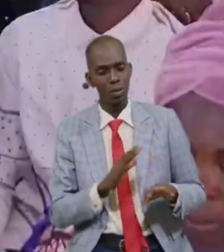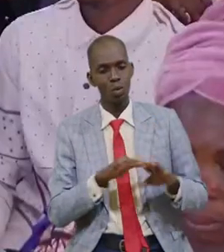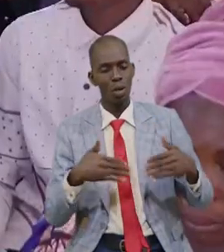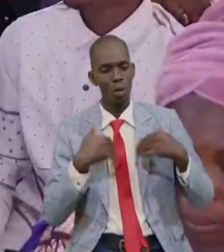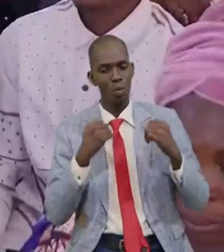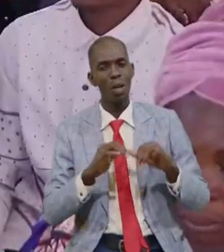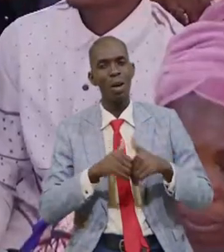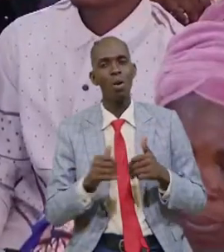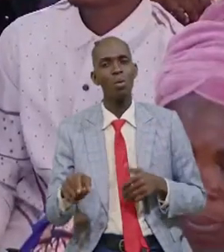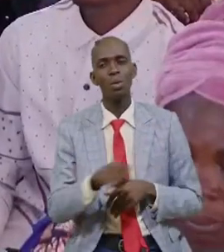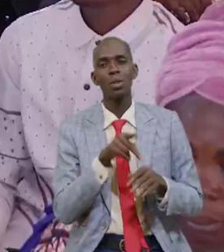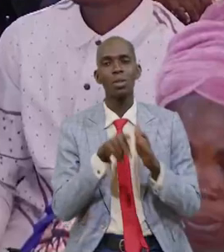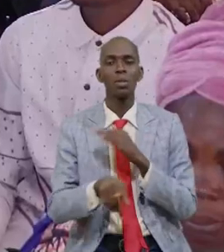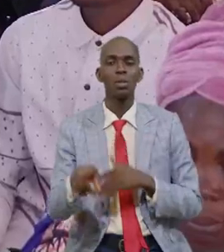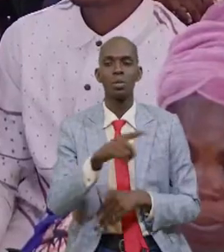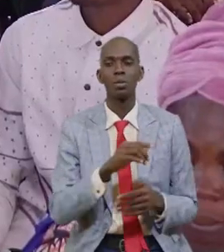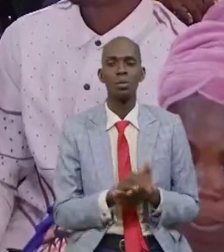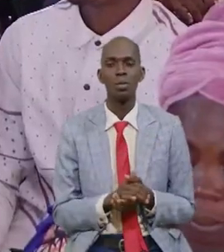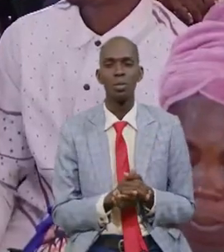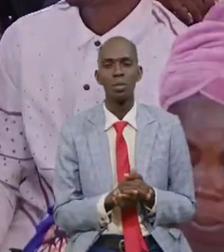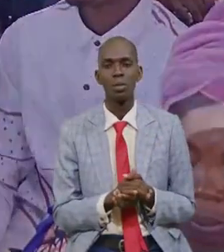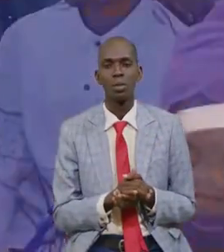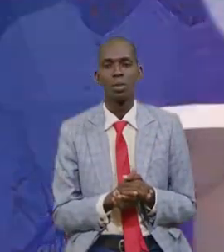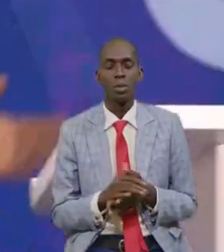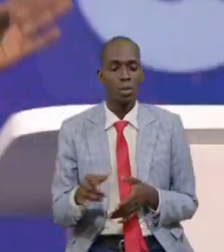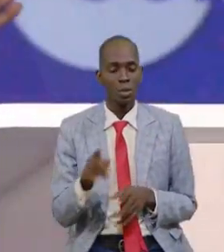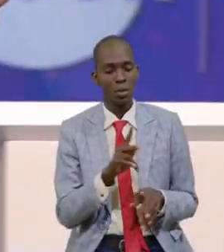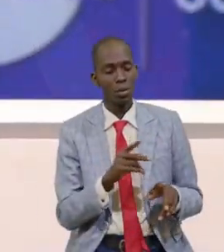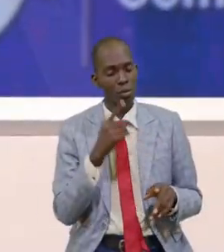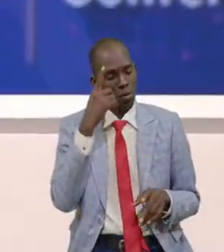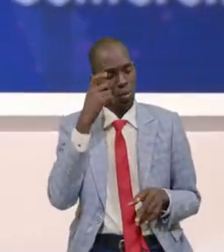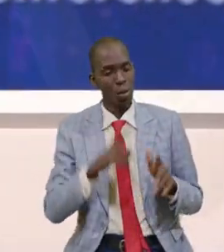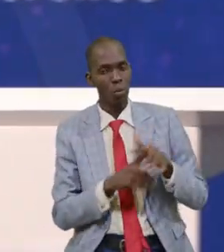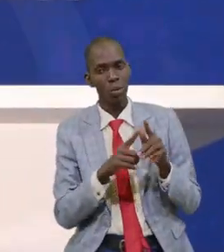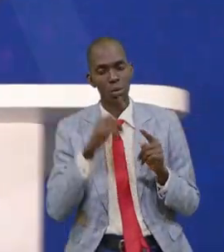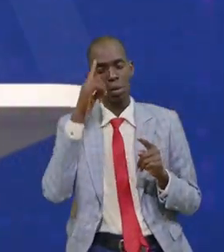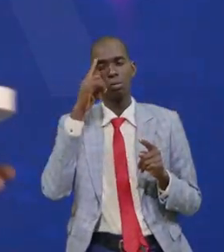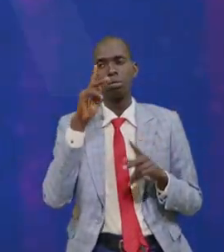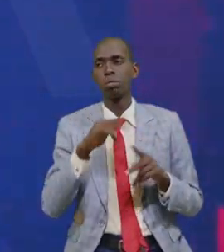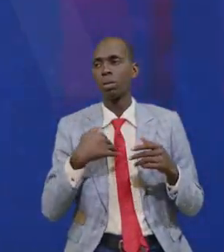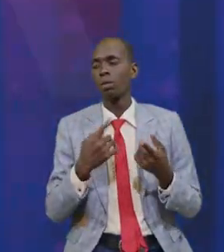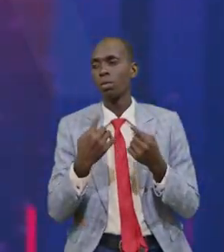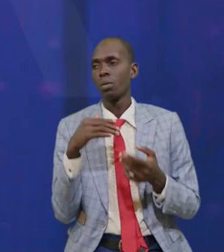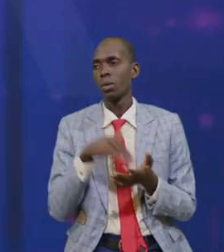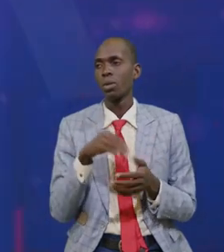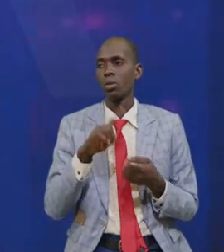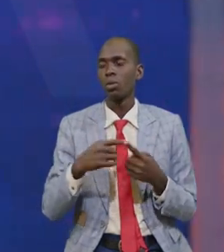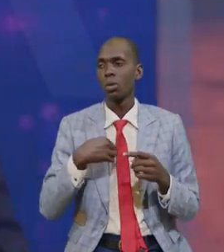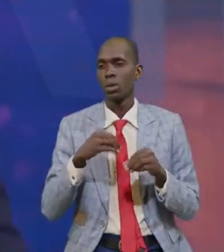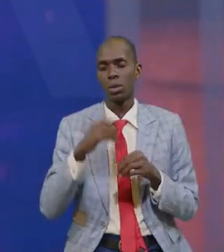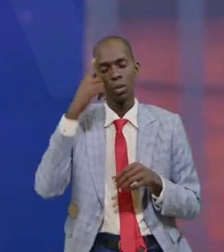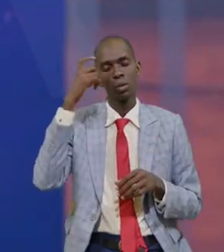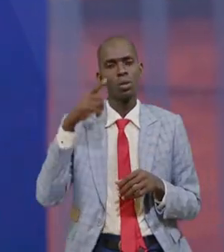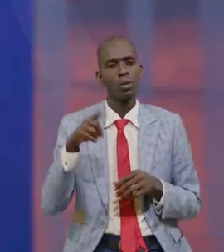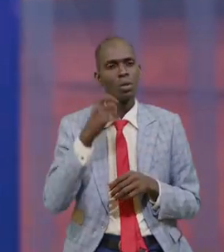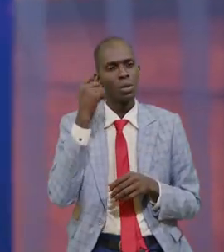you? They call me in the dream. And they have come. They have come. You understand? If